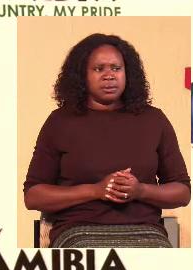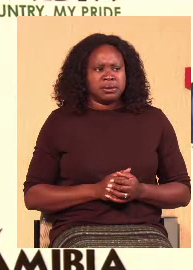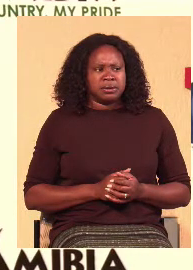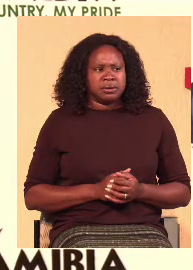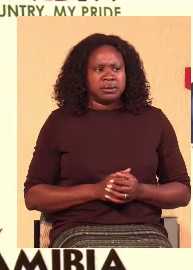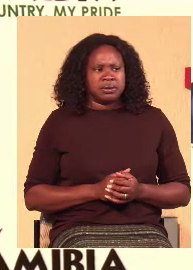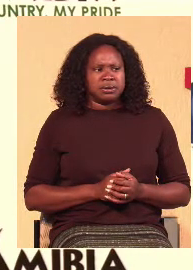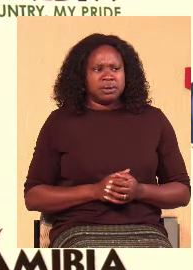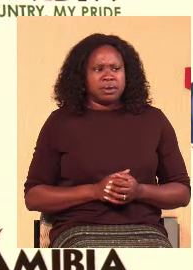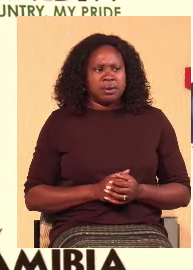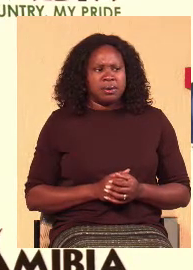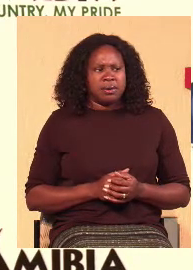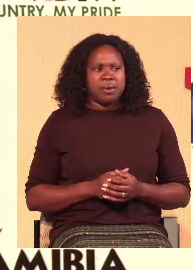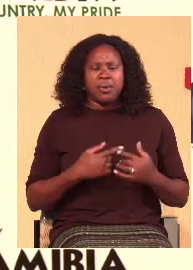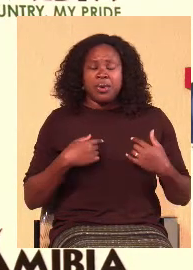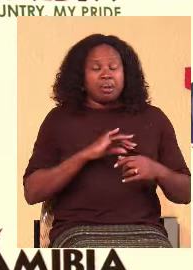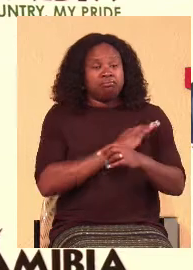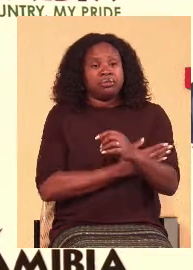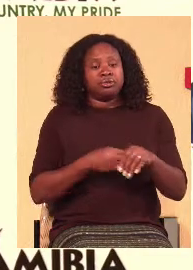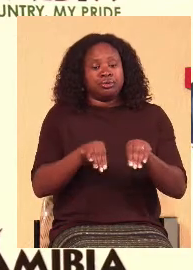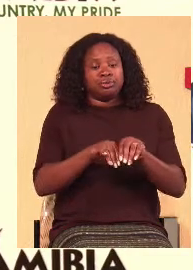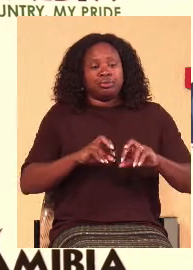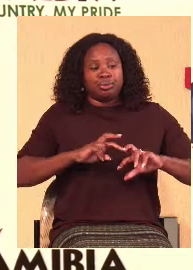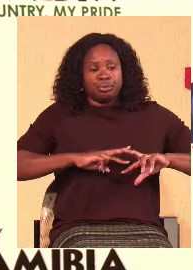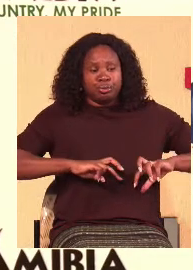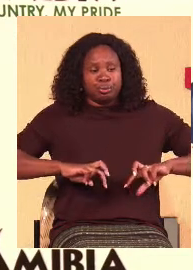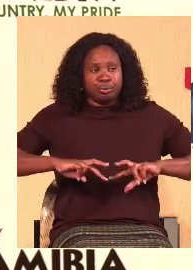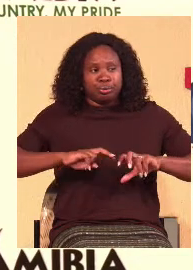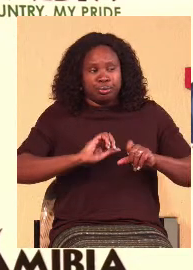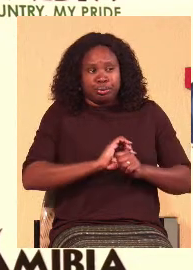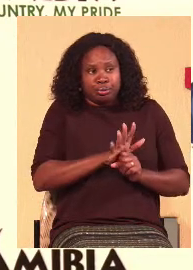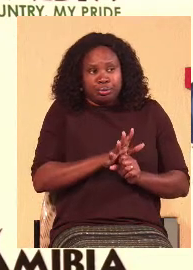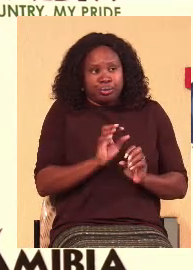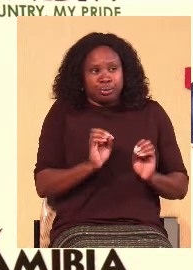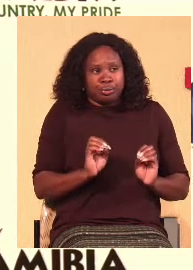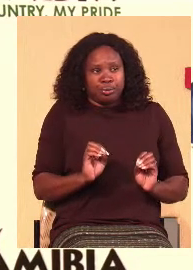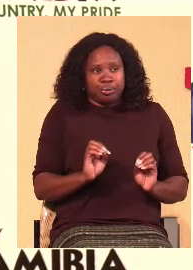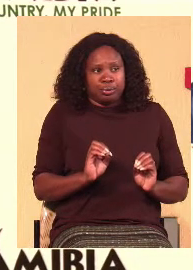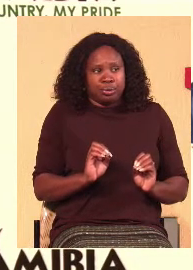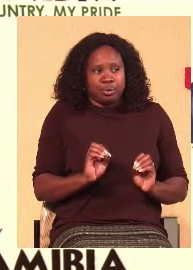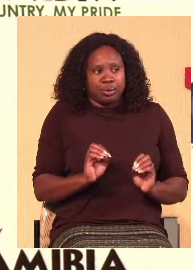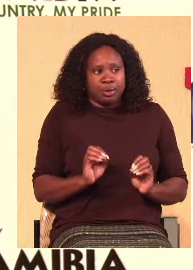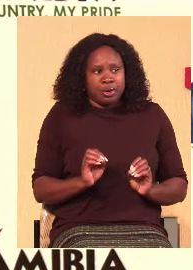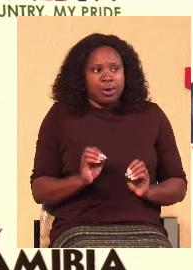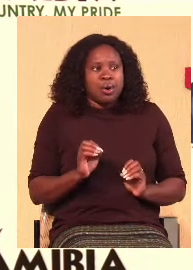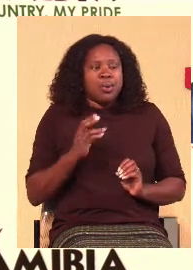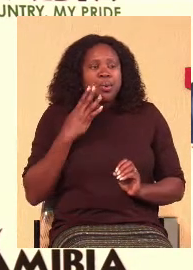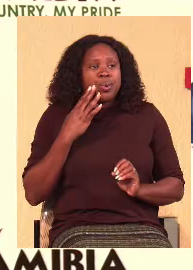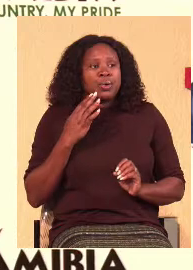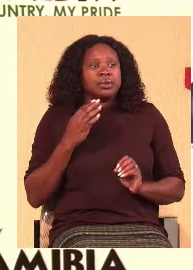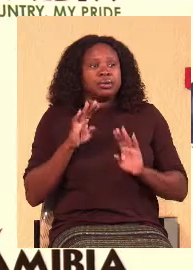COVID. It never existed. But when the world started